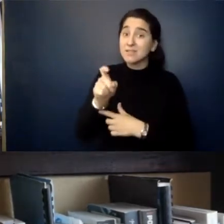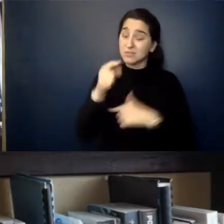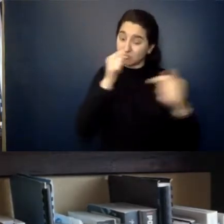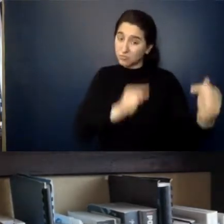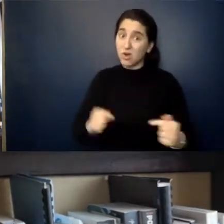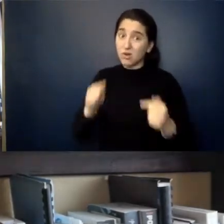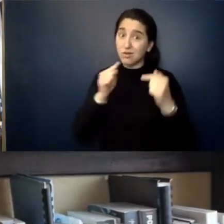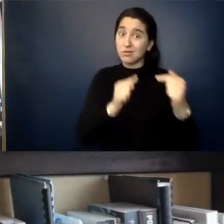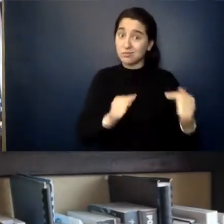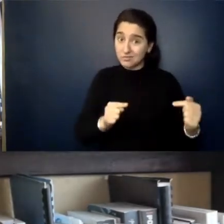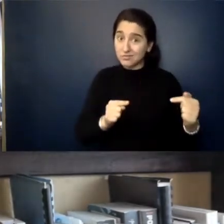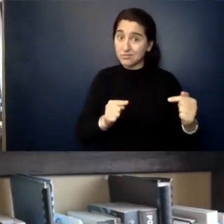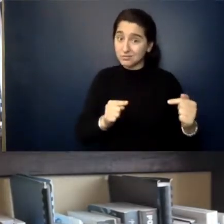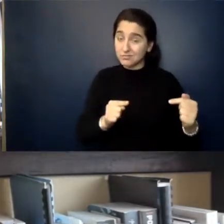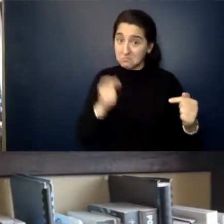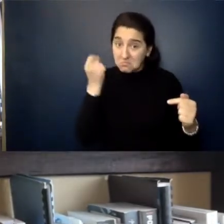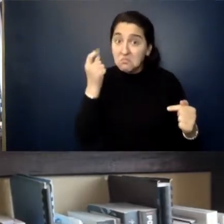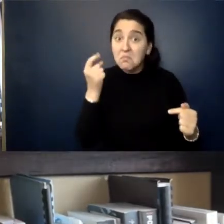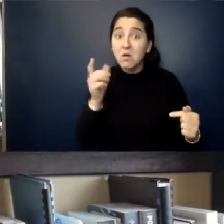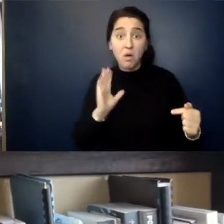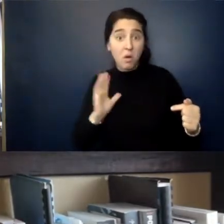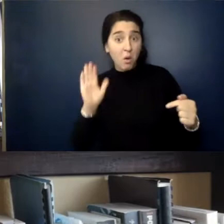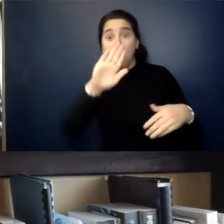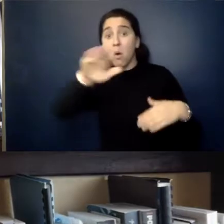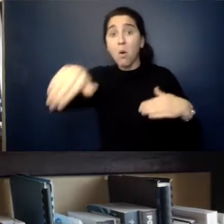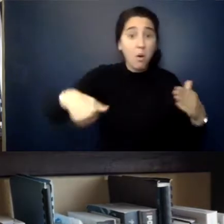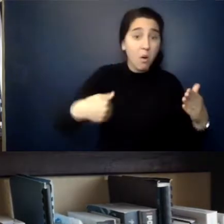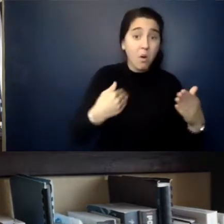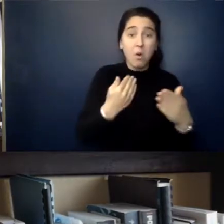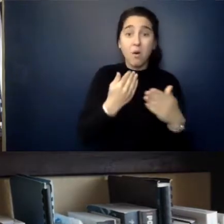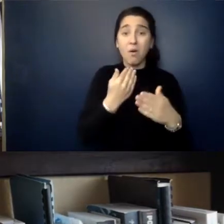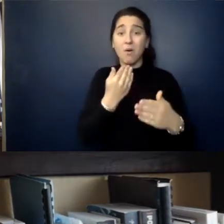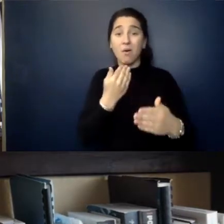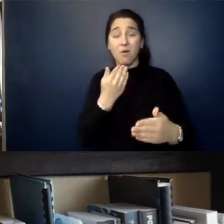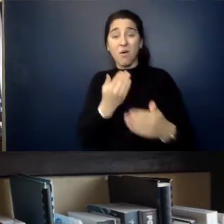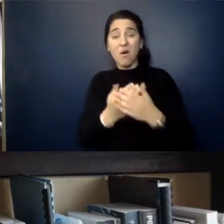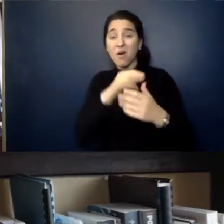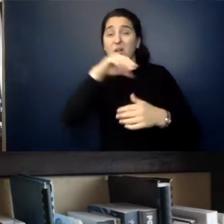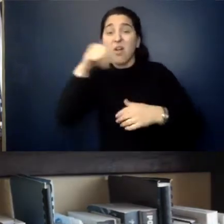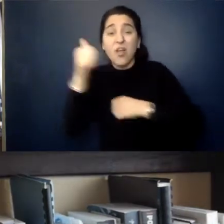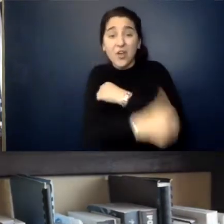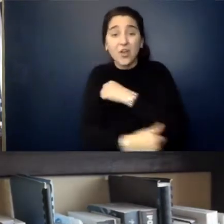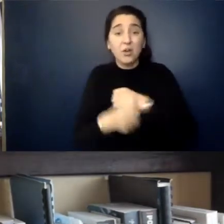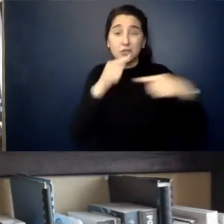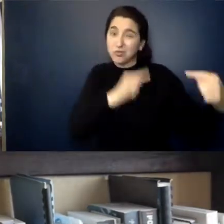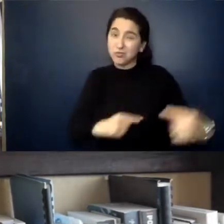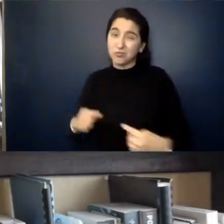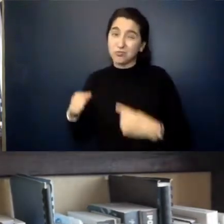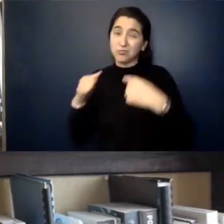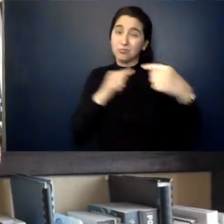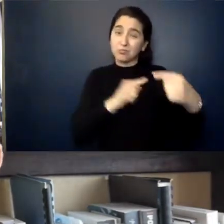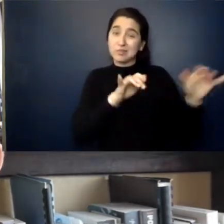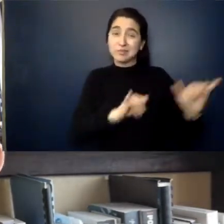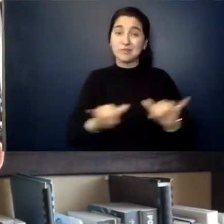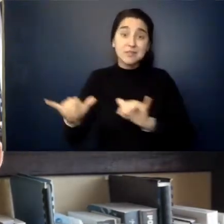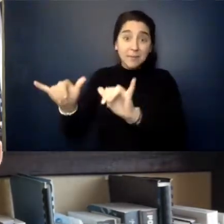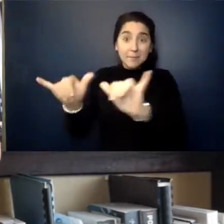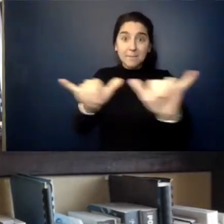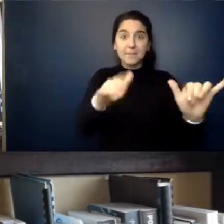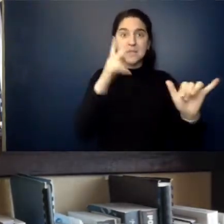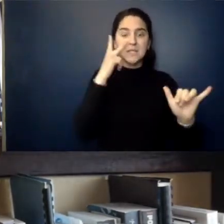in this, in each country, people are going there and telling them, we are with you. But